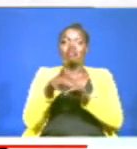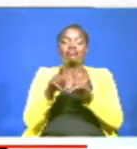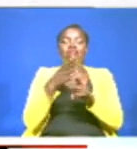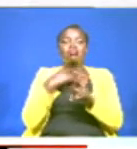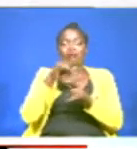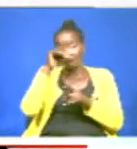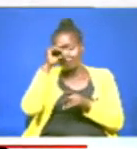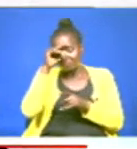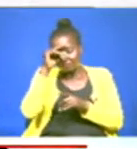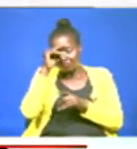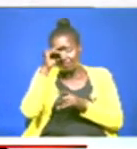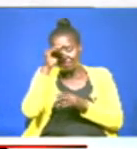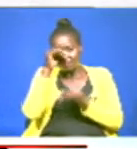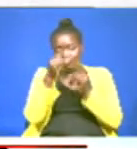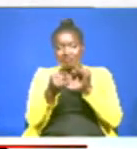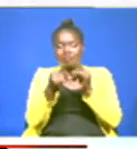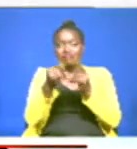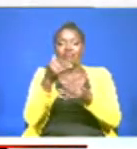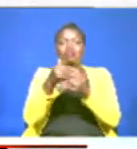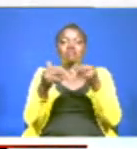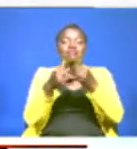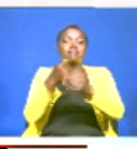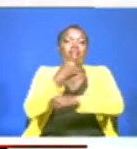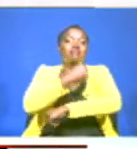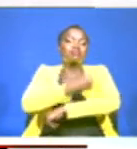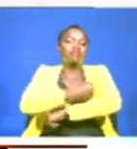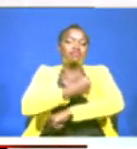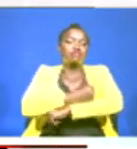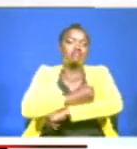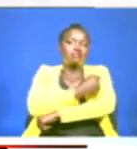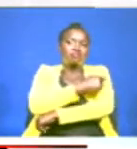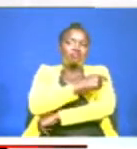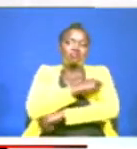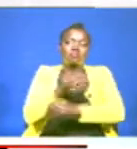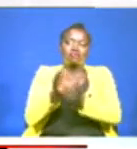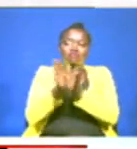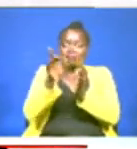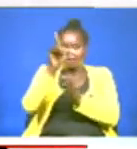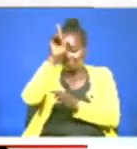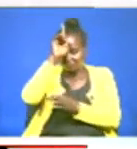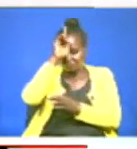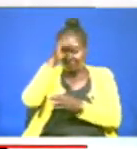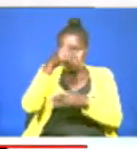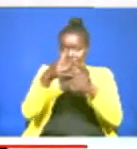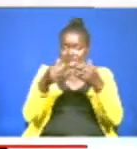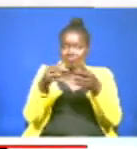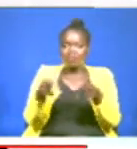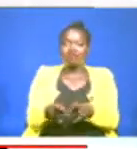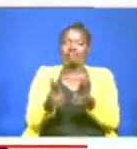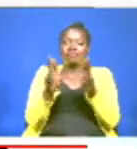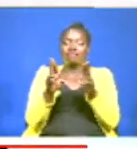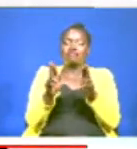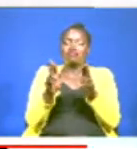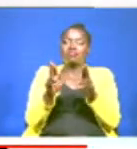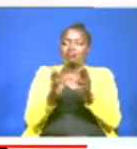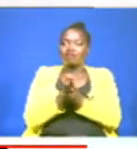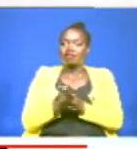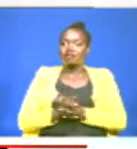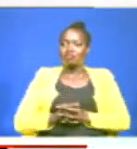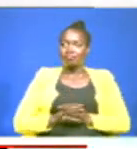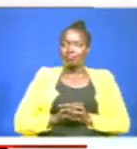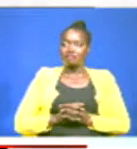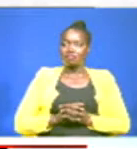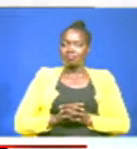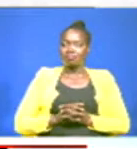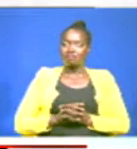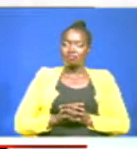in the long run to build schools and hospitals and open up the villages by building roads. Achola Simon with the details